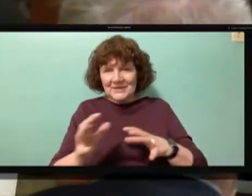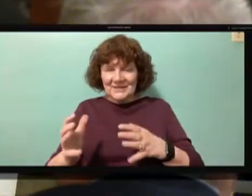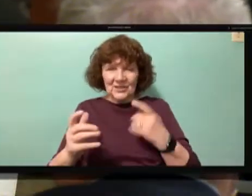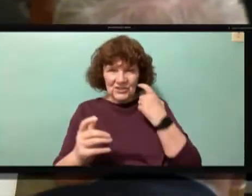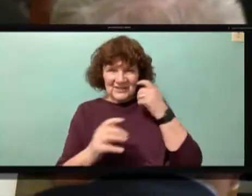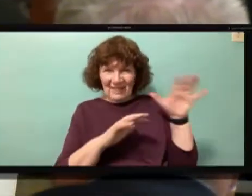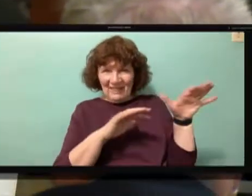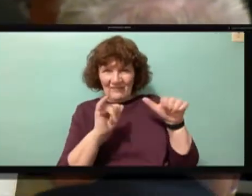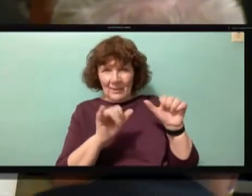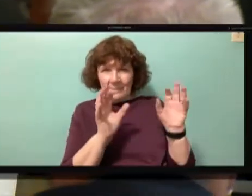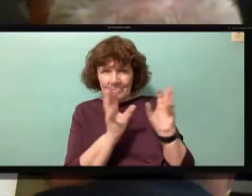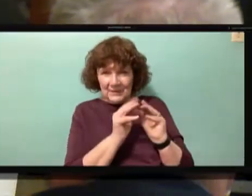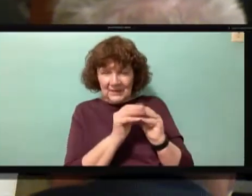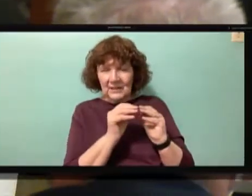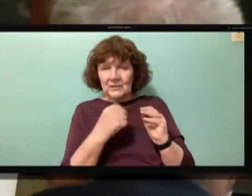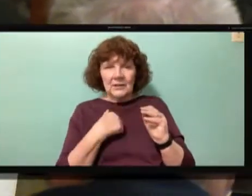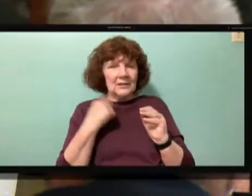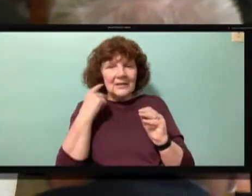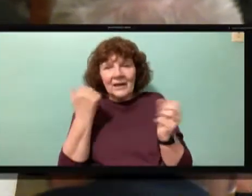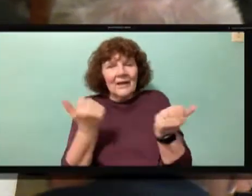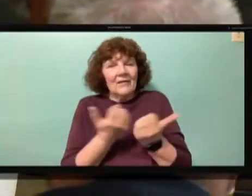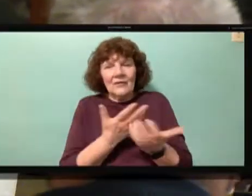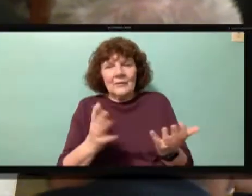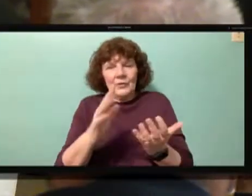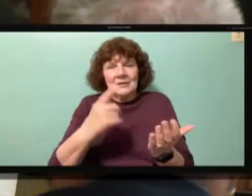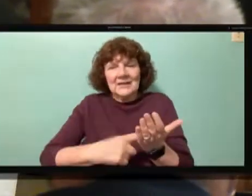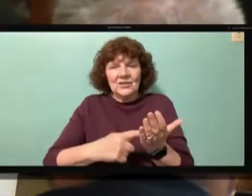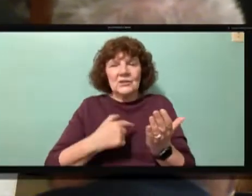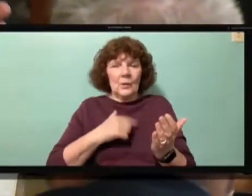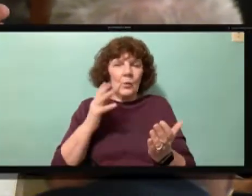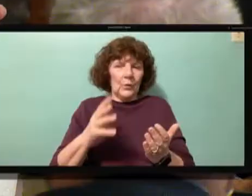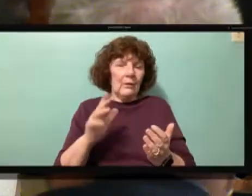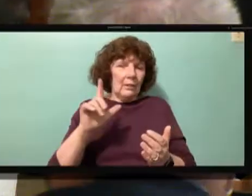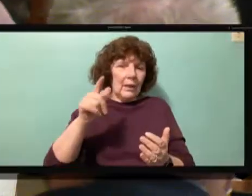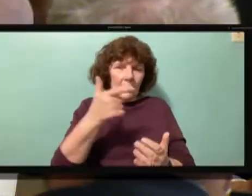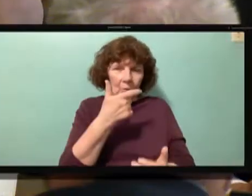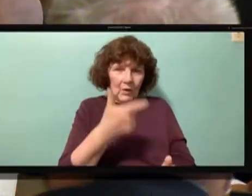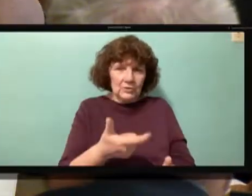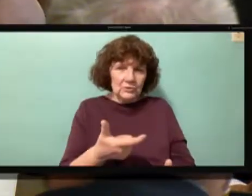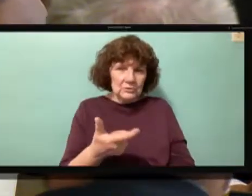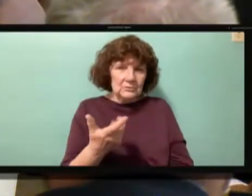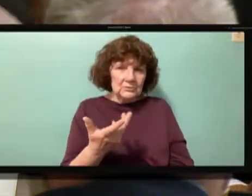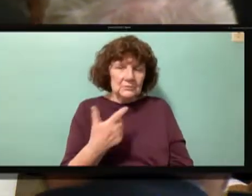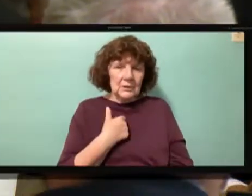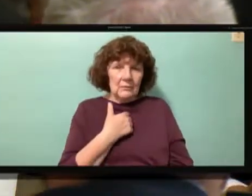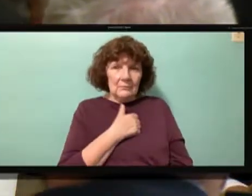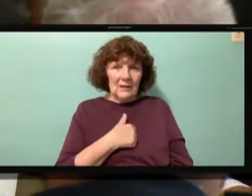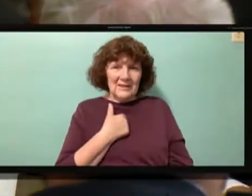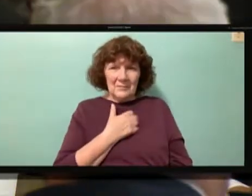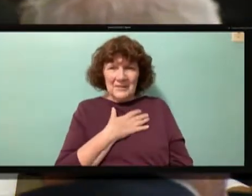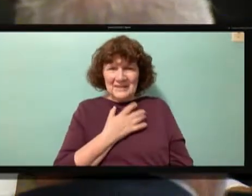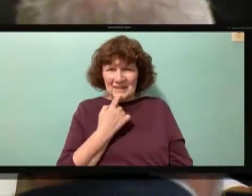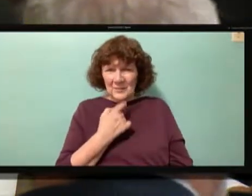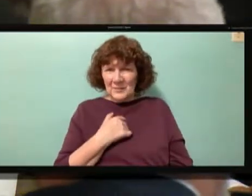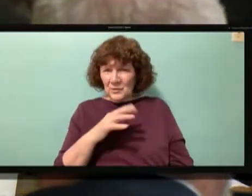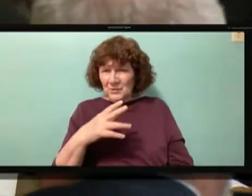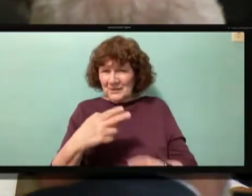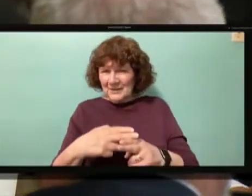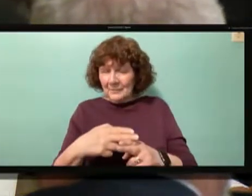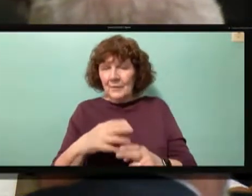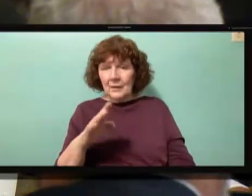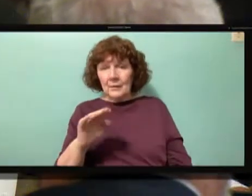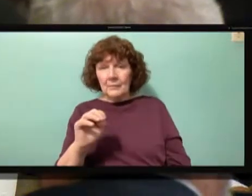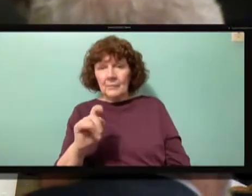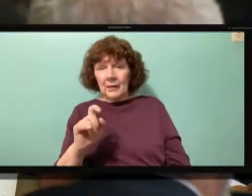whole thing, but so I will play it back later and watch it later. But so I apologize. Could you tell me your name and what? Mike Bros.